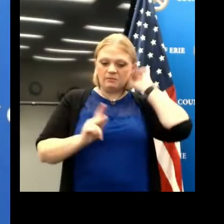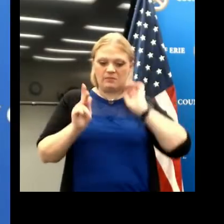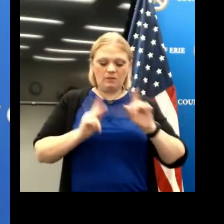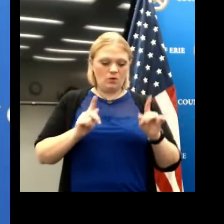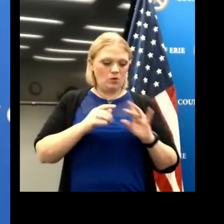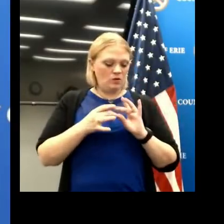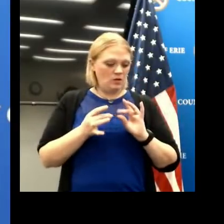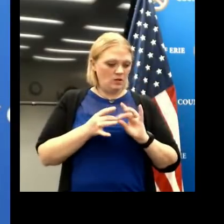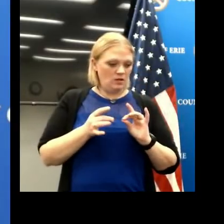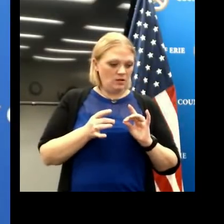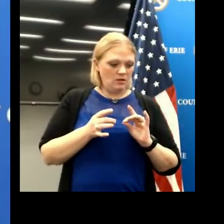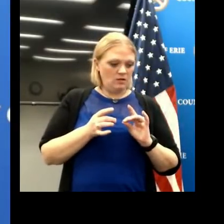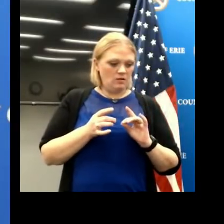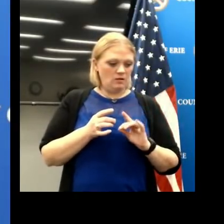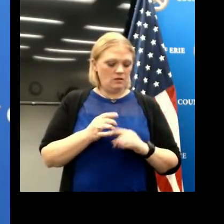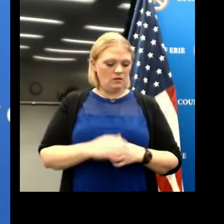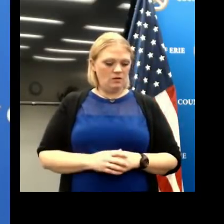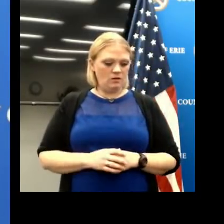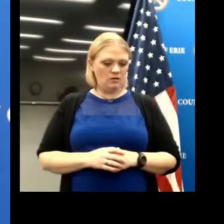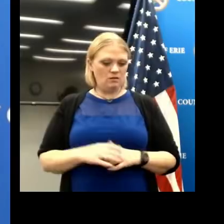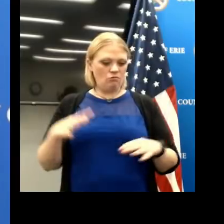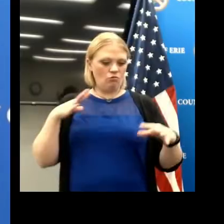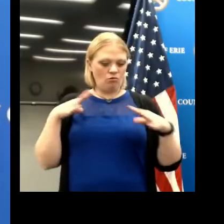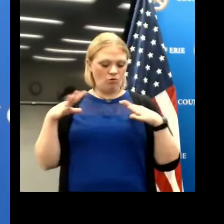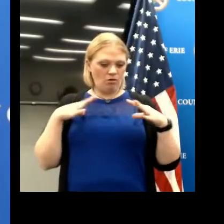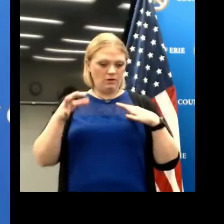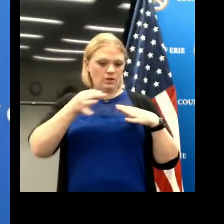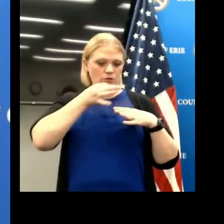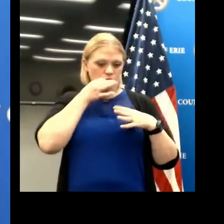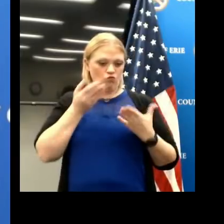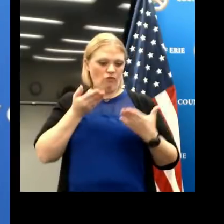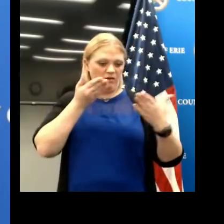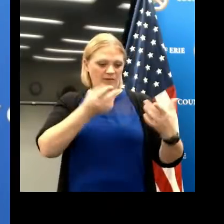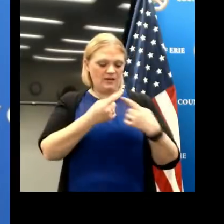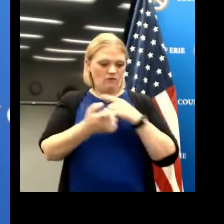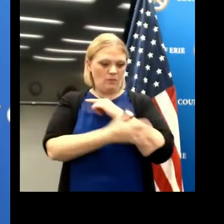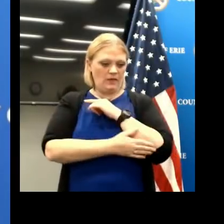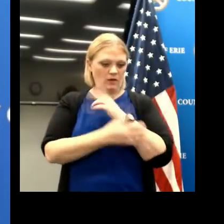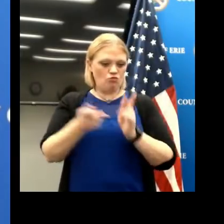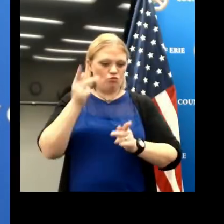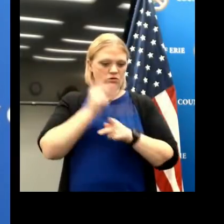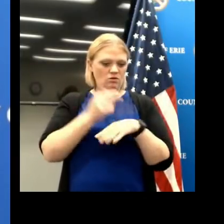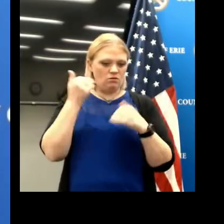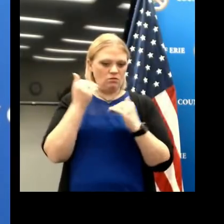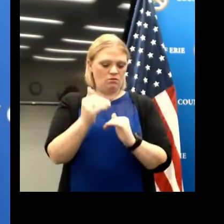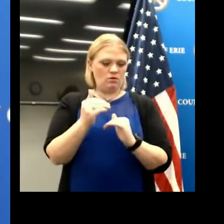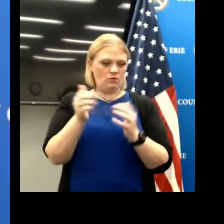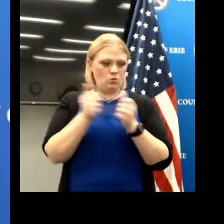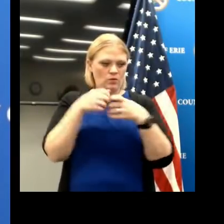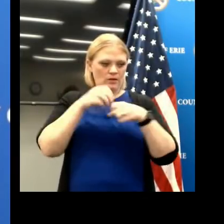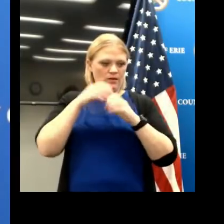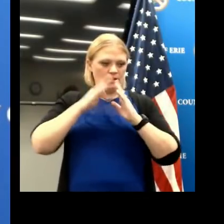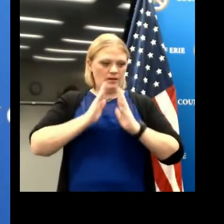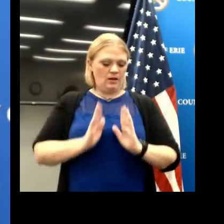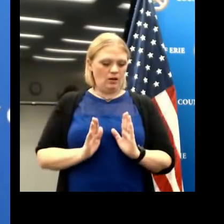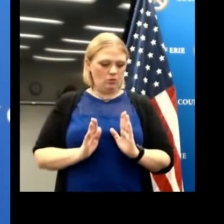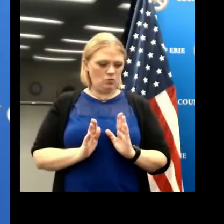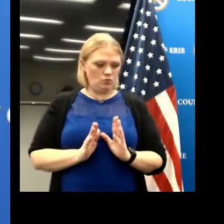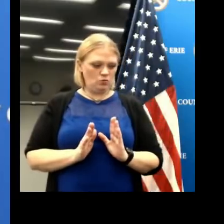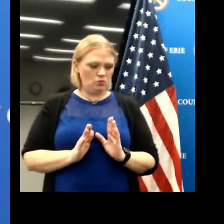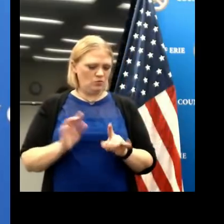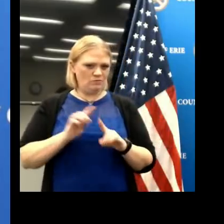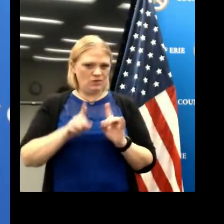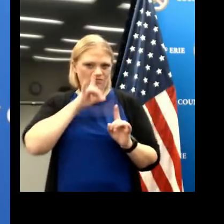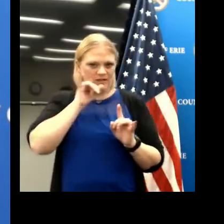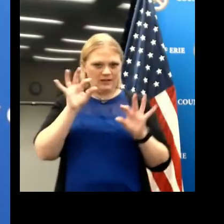had mentioned in your remarks there, with the holidays on the horizon, the recommendation from the county is to keep it limited to those within the house. But inevitably,